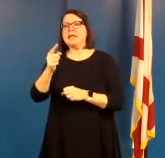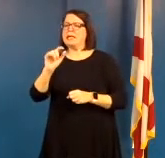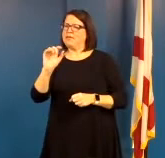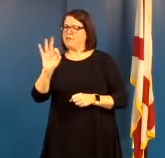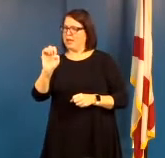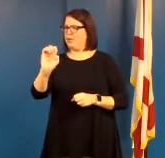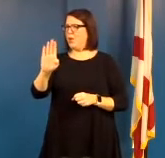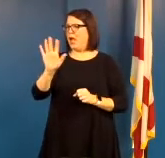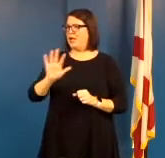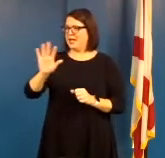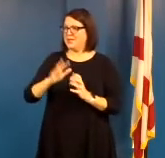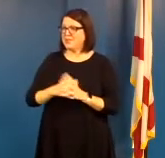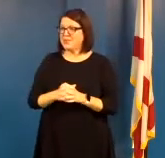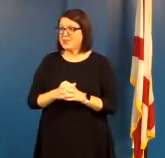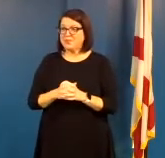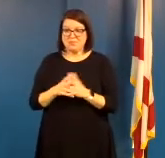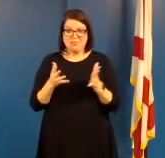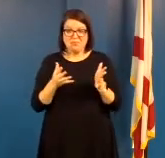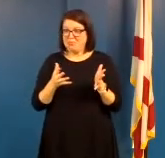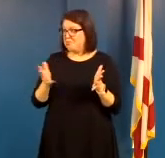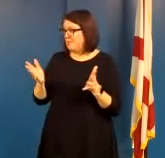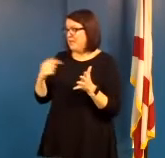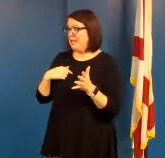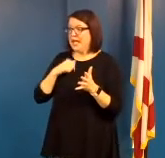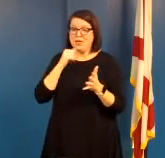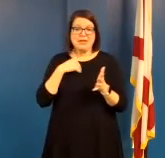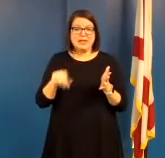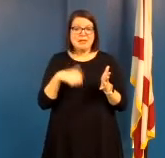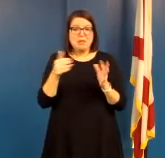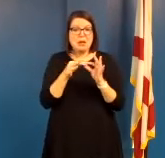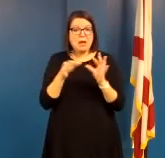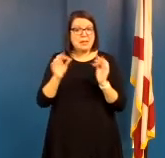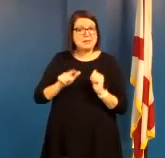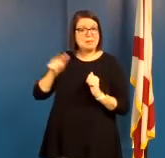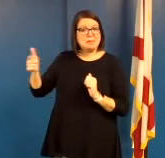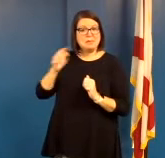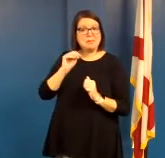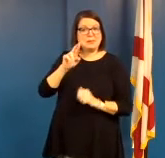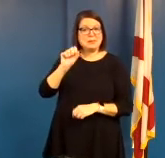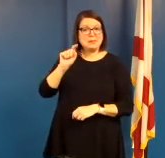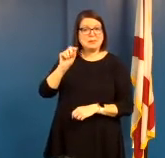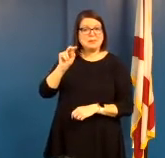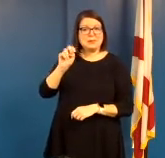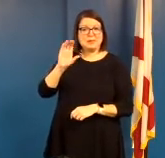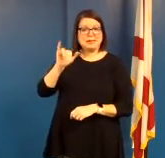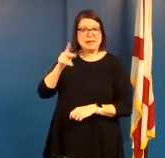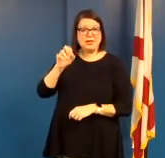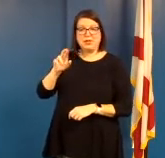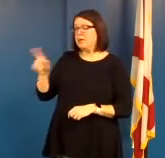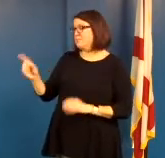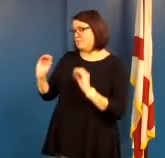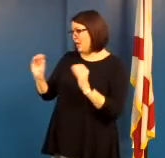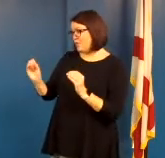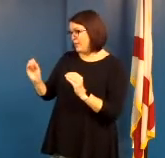So with that, I don't really have any other comments. So Mr. Stone, is that for? Not for me today. All right,